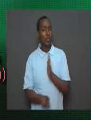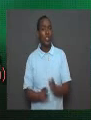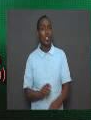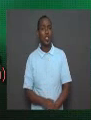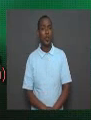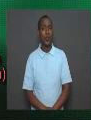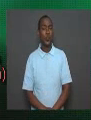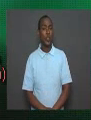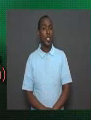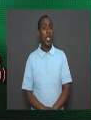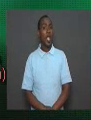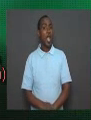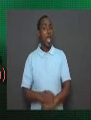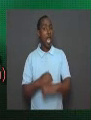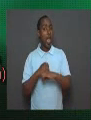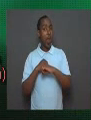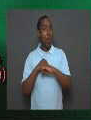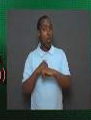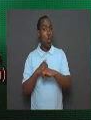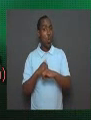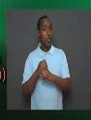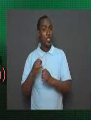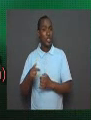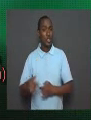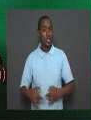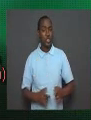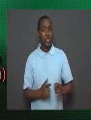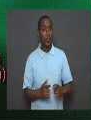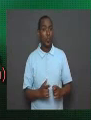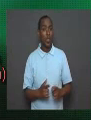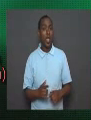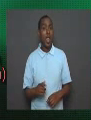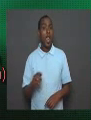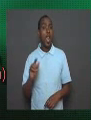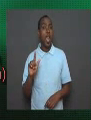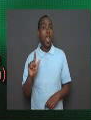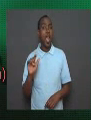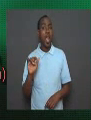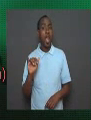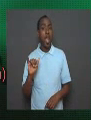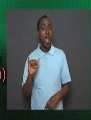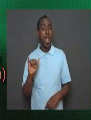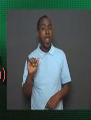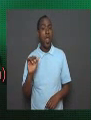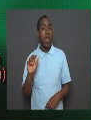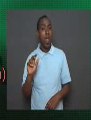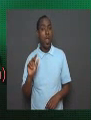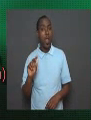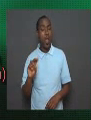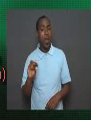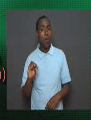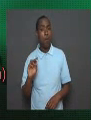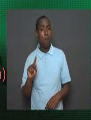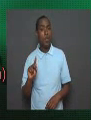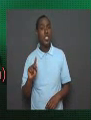The immune system is based in the lymph system, which is spread throughout the